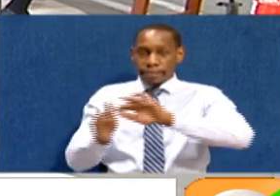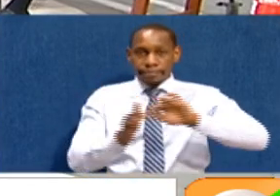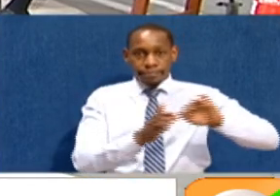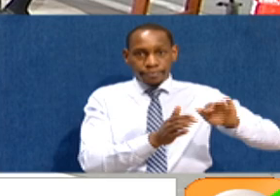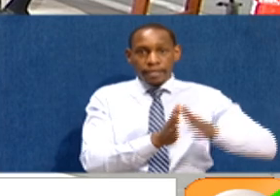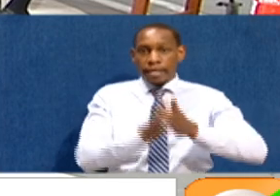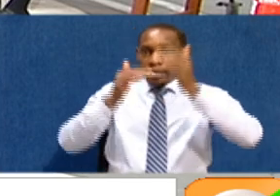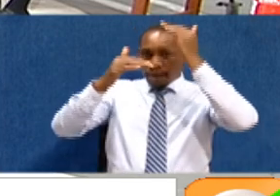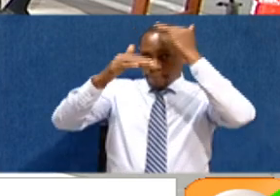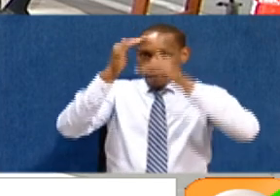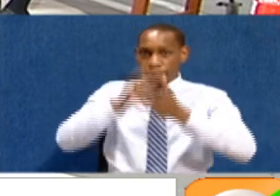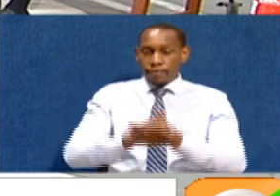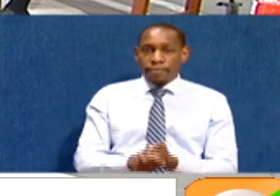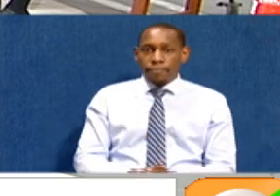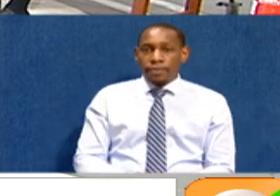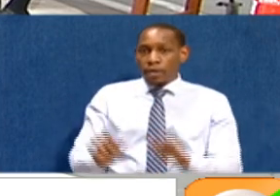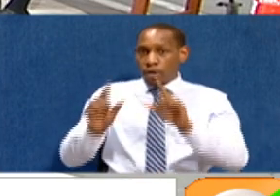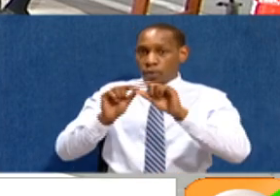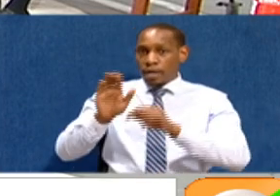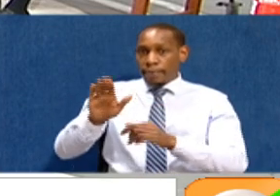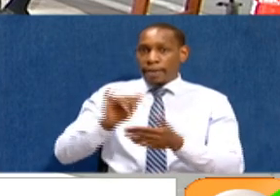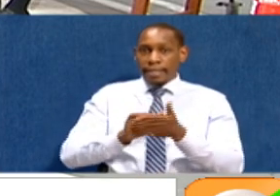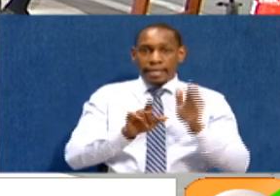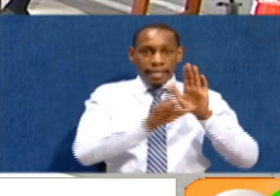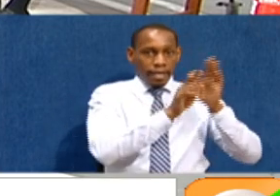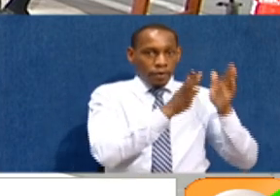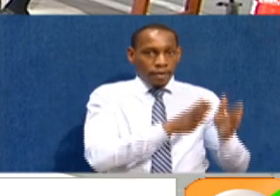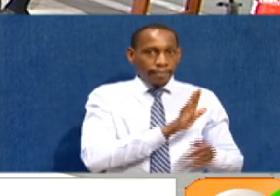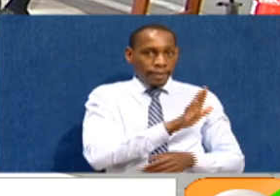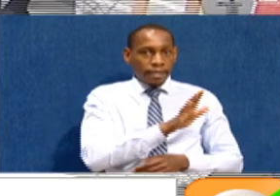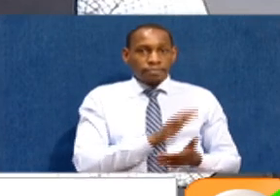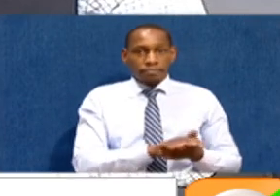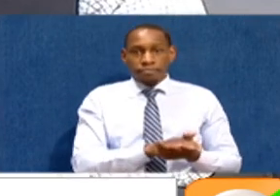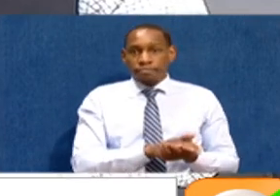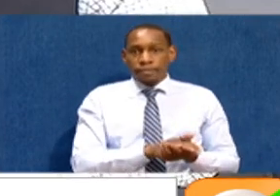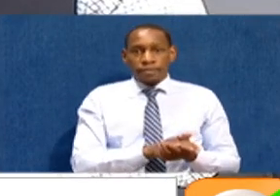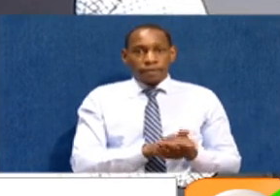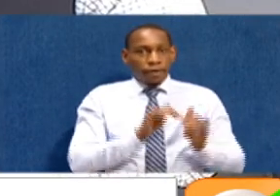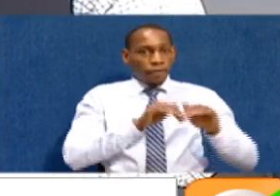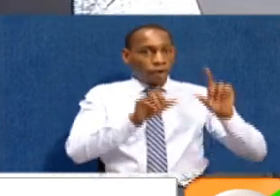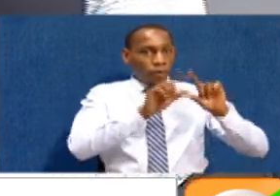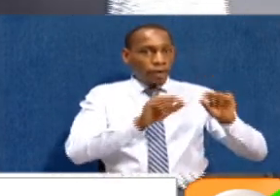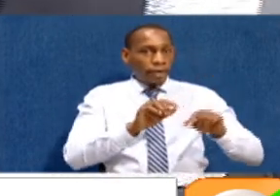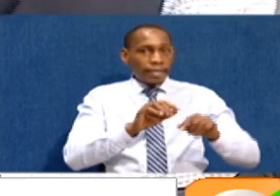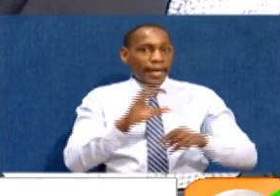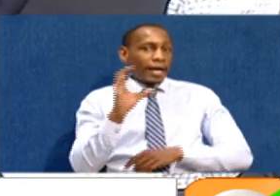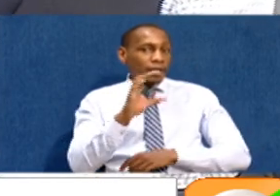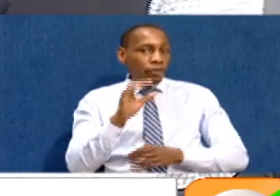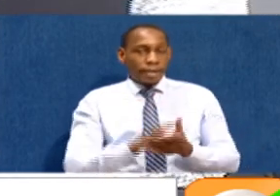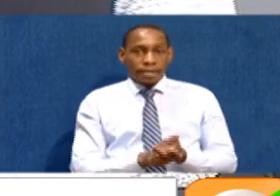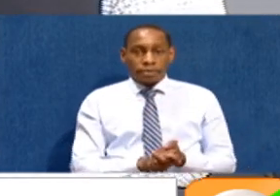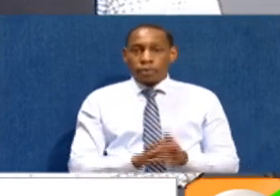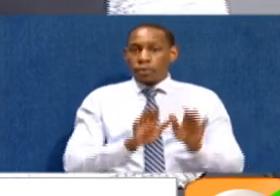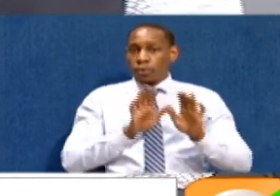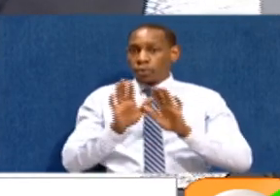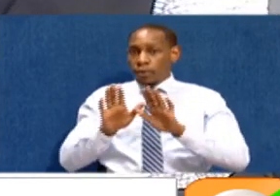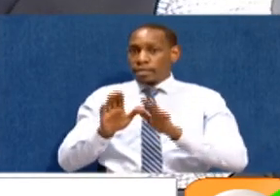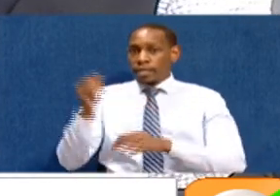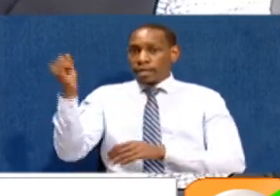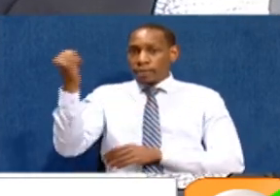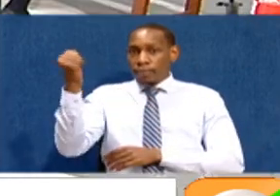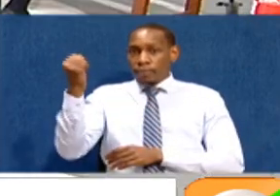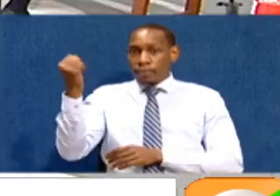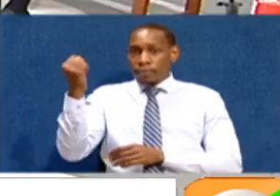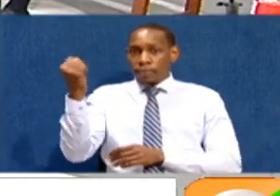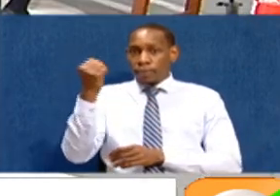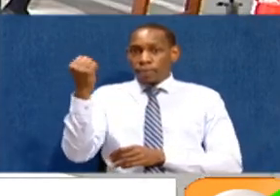Prof, Barack just said, you lawyers, you dance to the tune of your clients. Wait. Yes. What about political